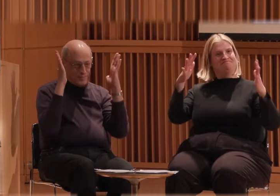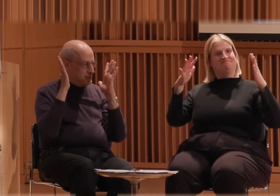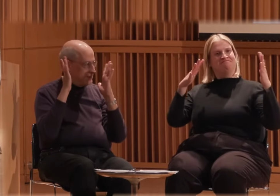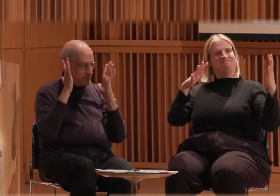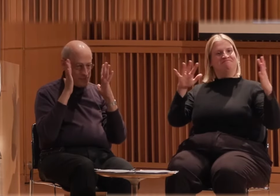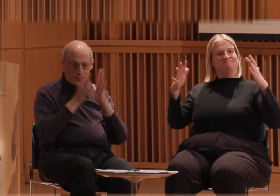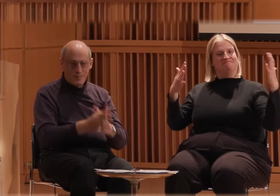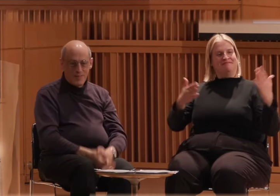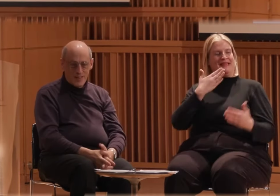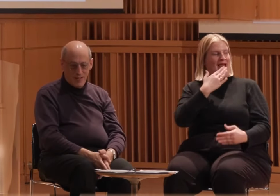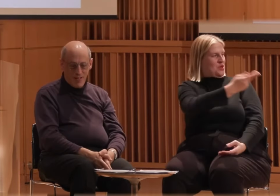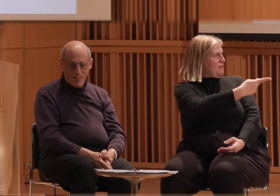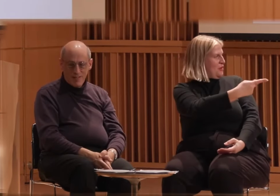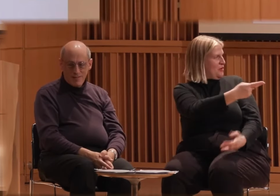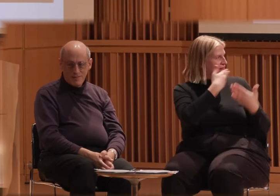Thank you both.